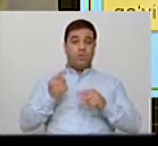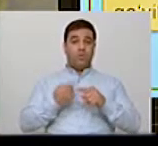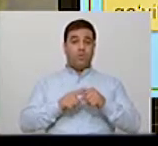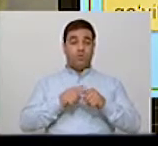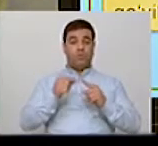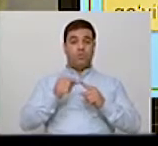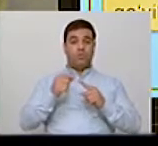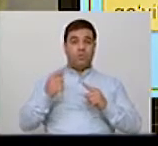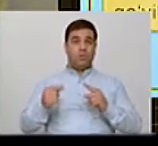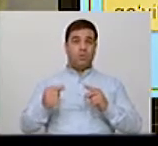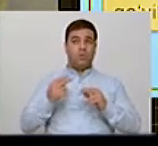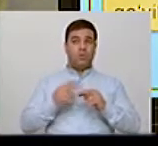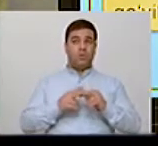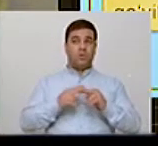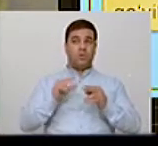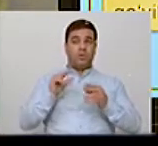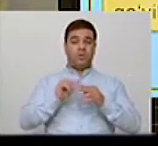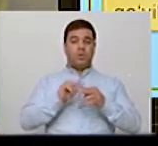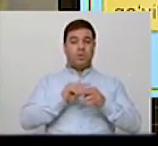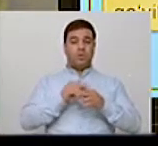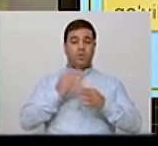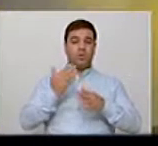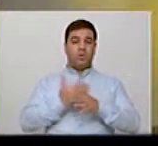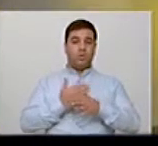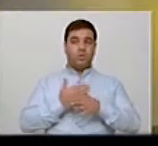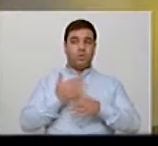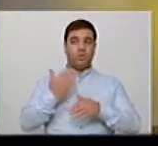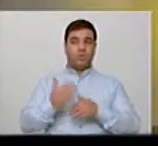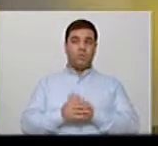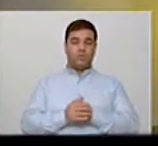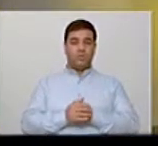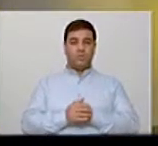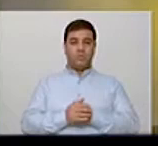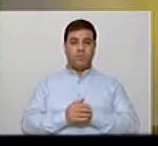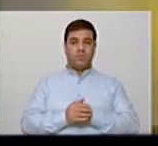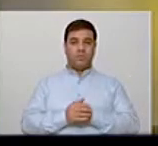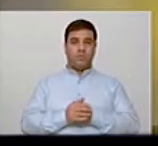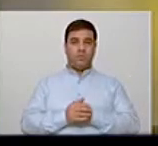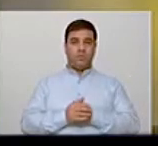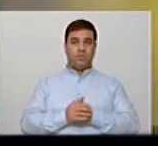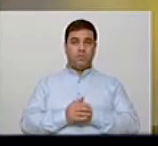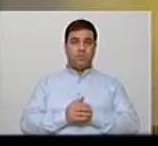bargga qistirg'ichlar yordamida biriktirib qo'yiladi.